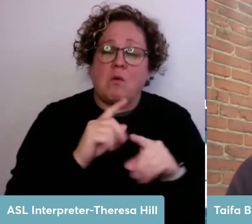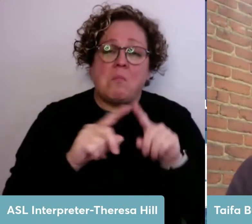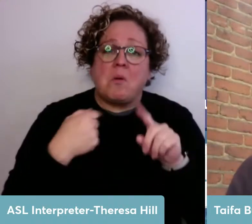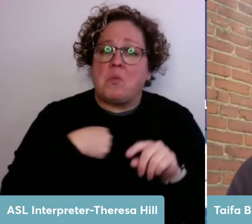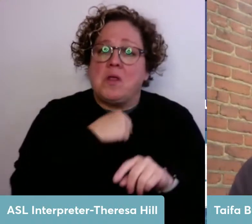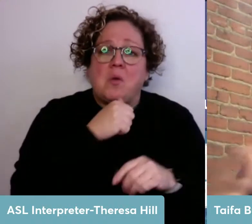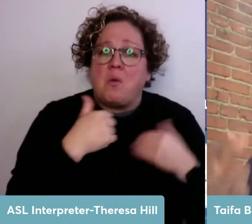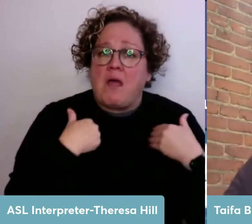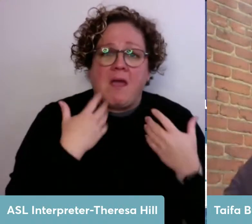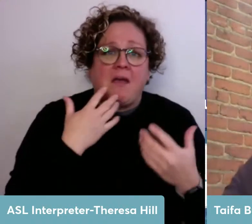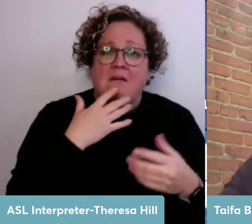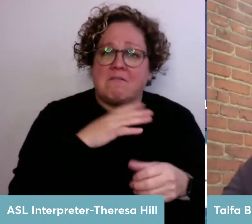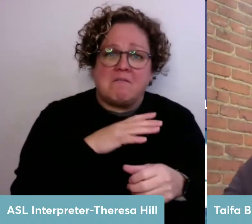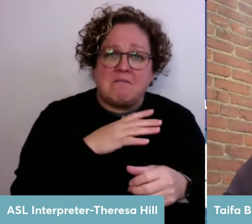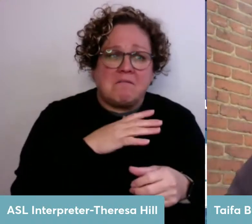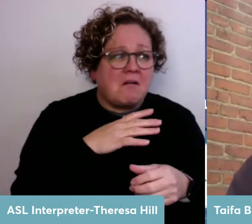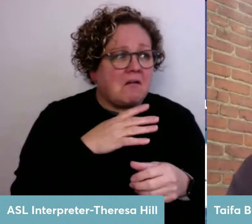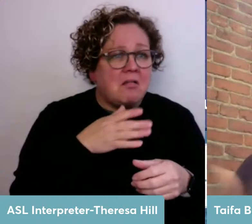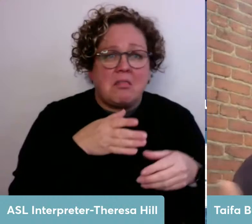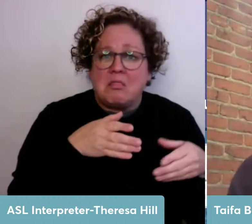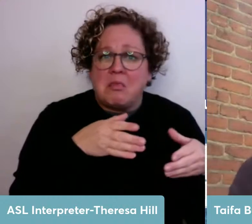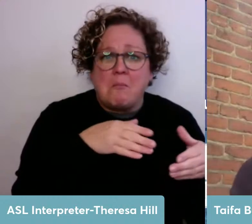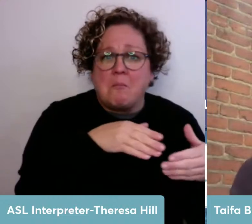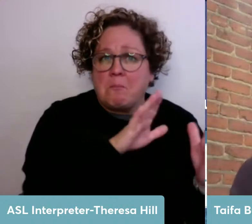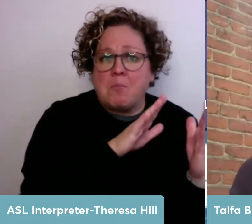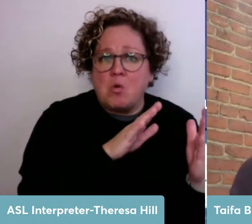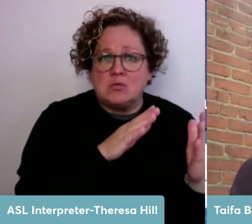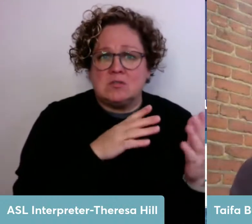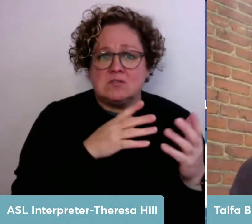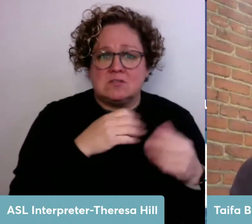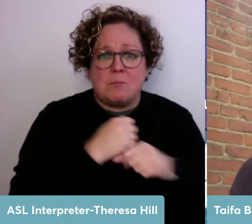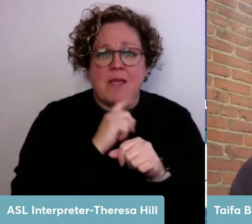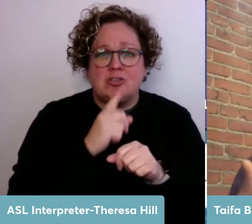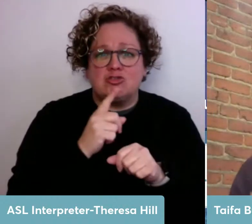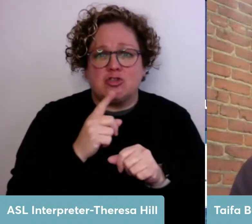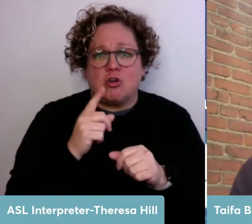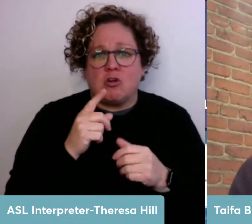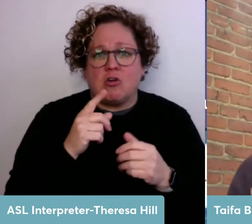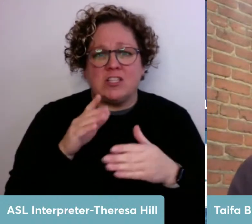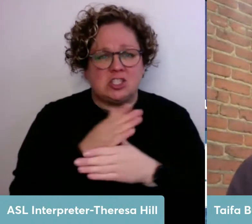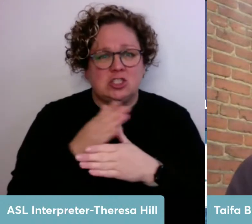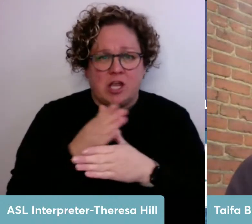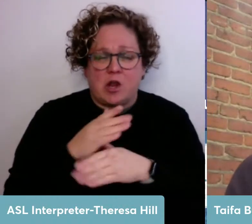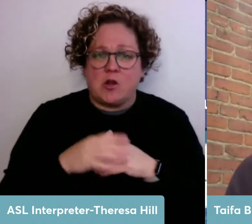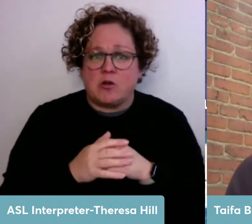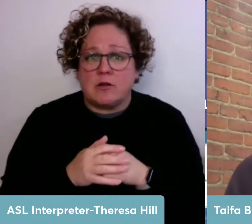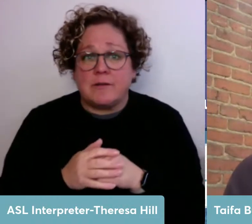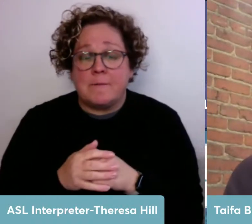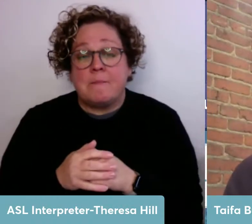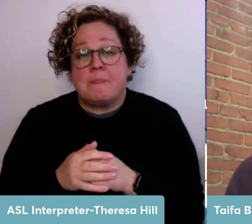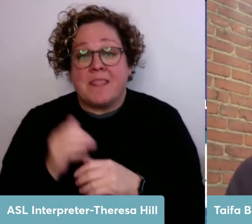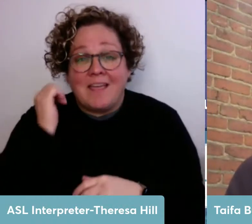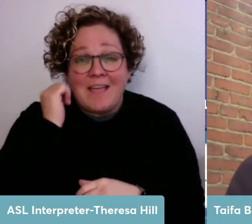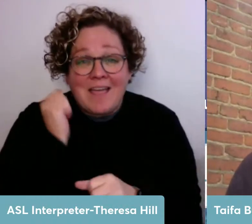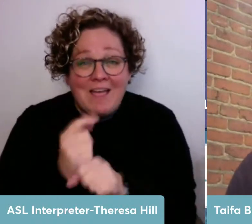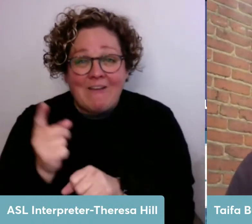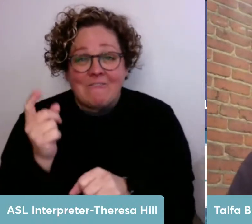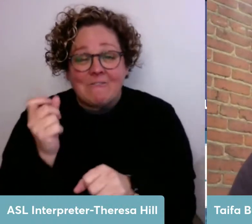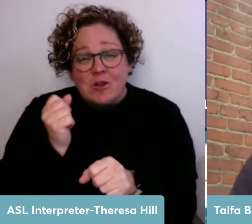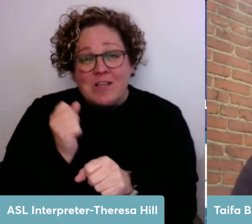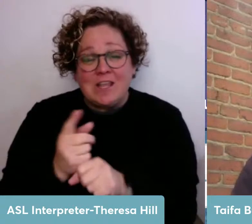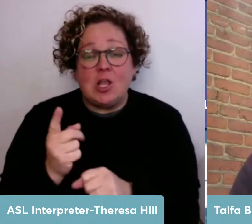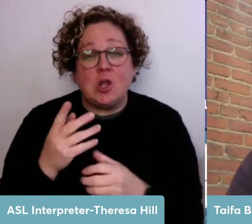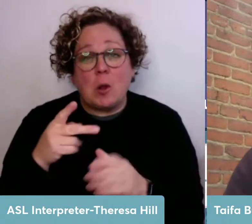to ensure that this plenty is shared. And year after year, policymakers